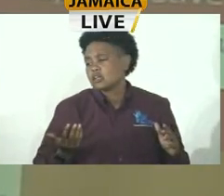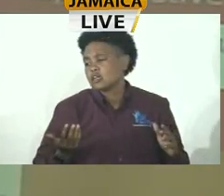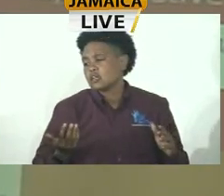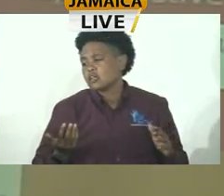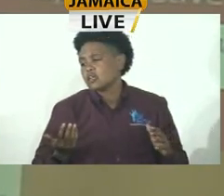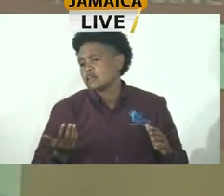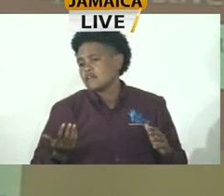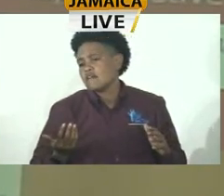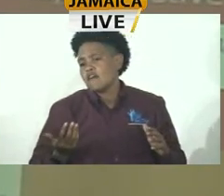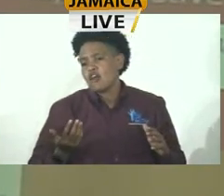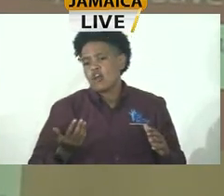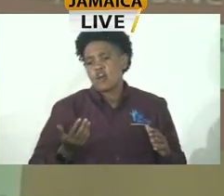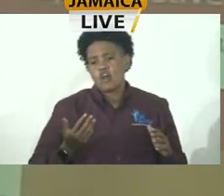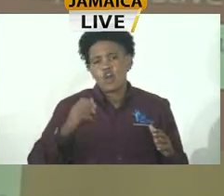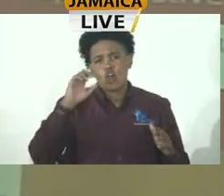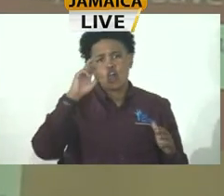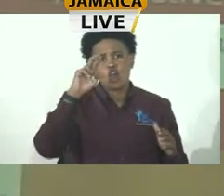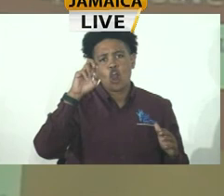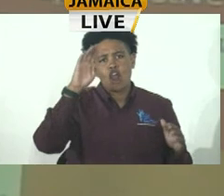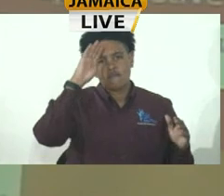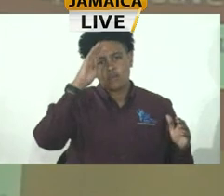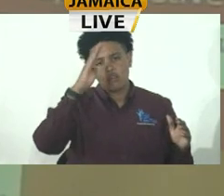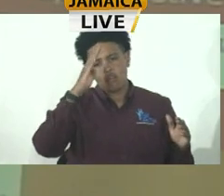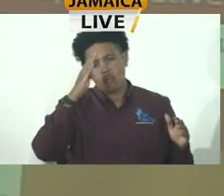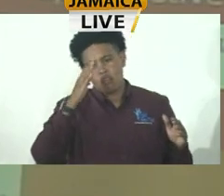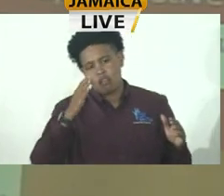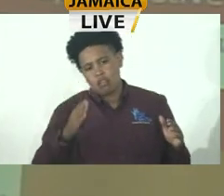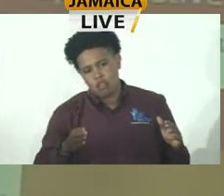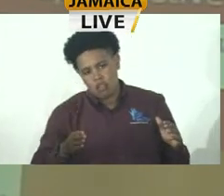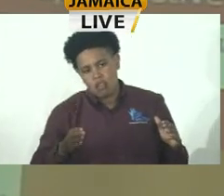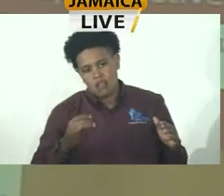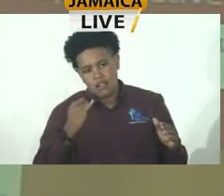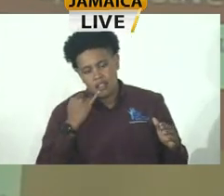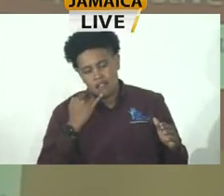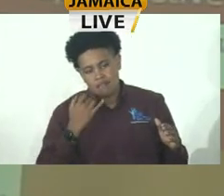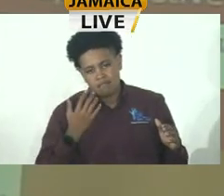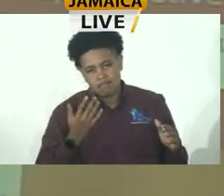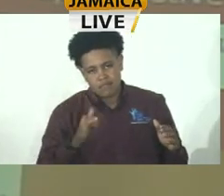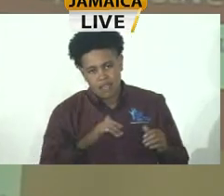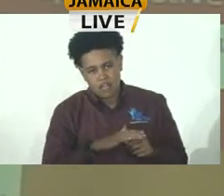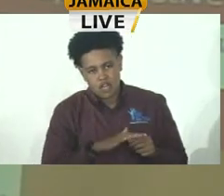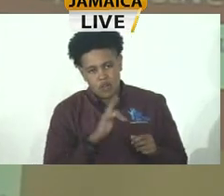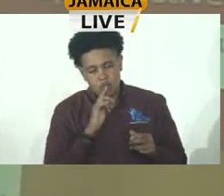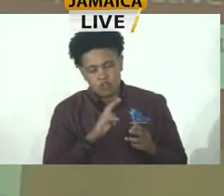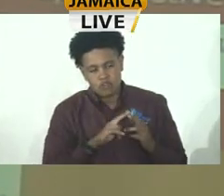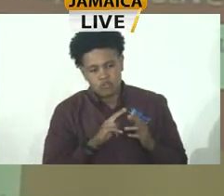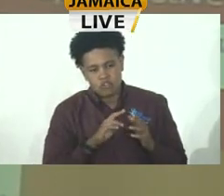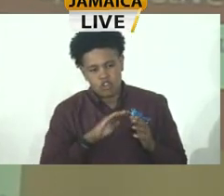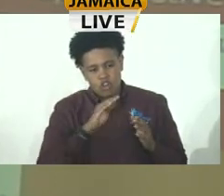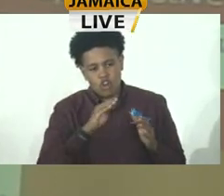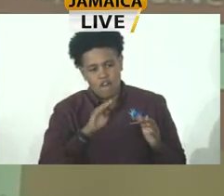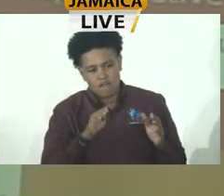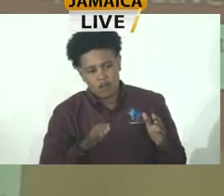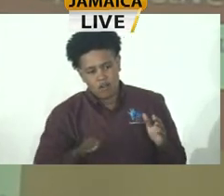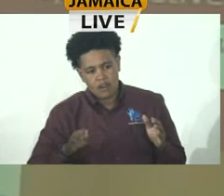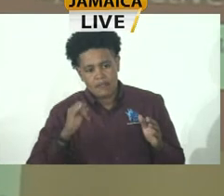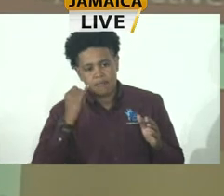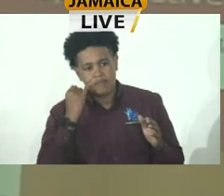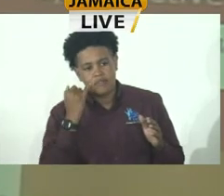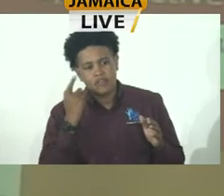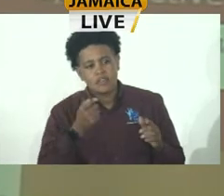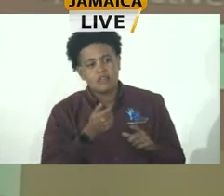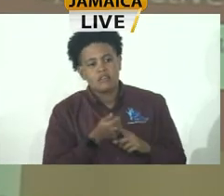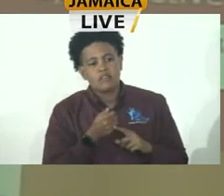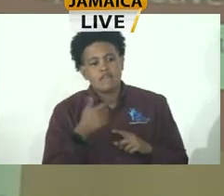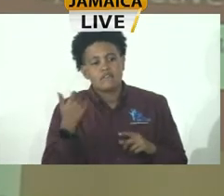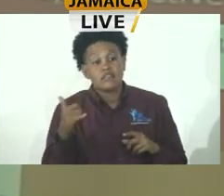your curve will be heading downwards your epidemiological curve will be heading downwards if you are in the